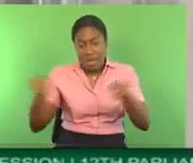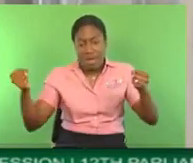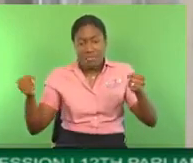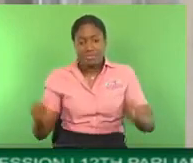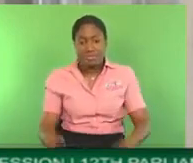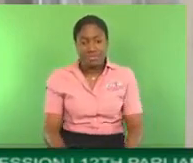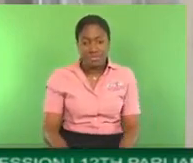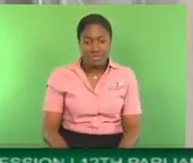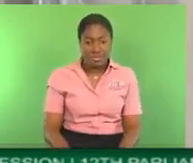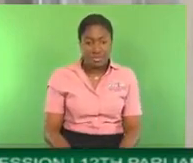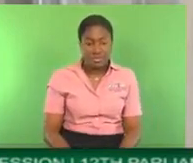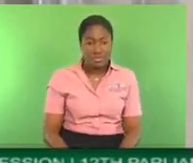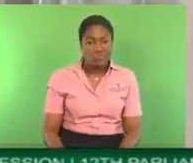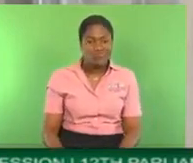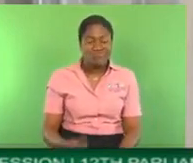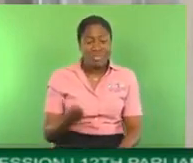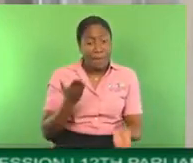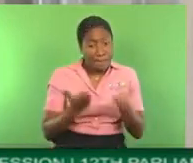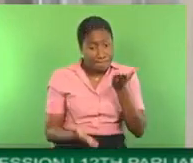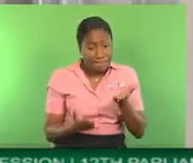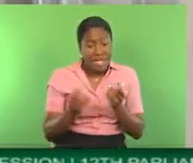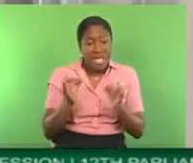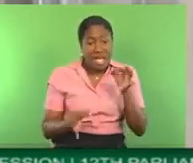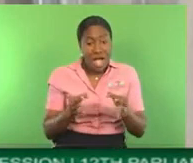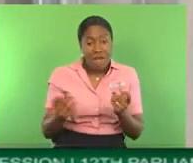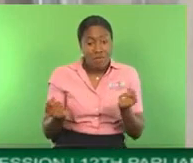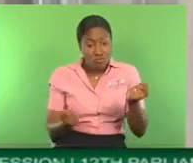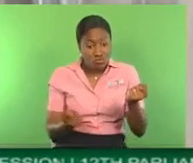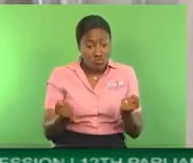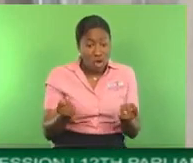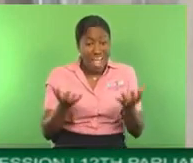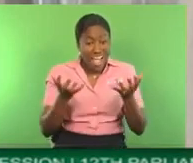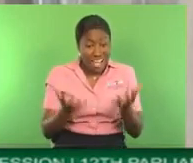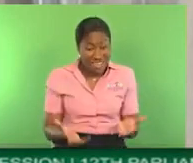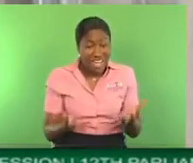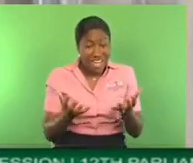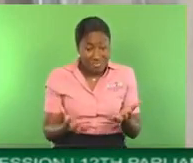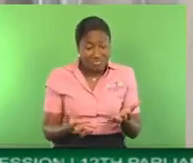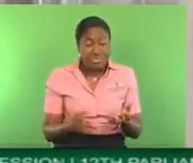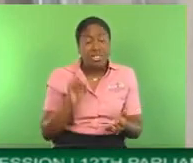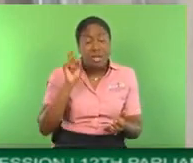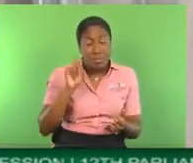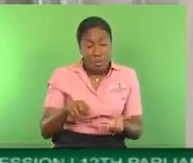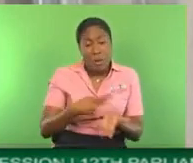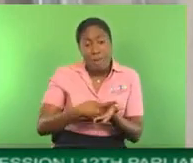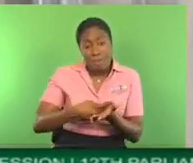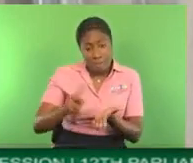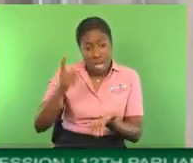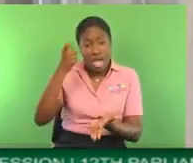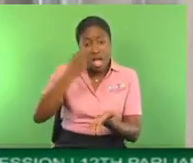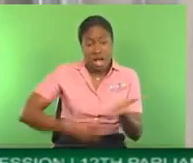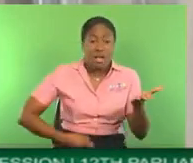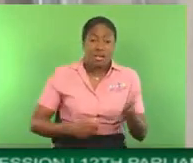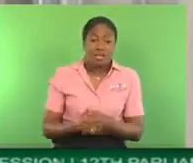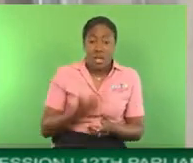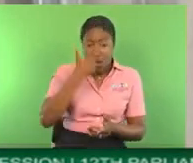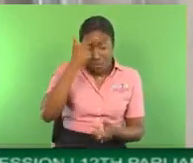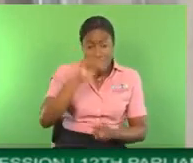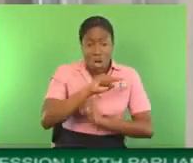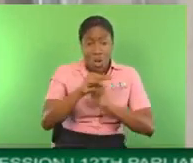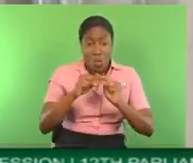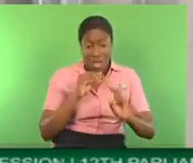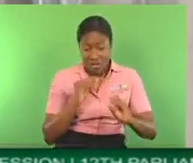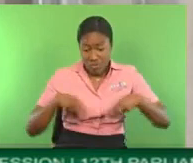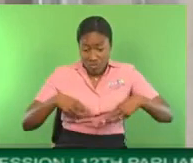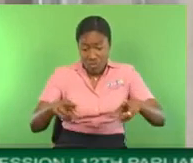Penalties for overweight trucks needs to be done, because whatever roadway get repaired, when these trucks pass,